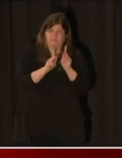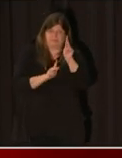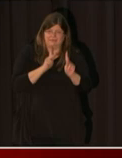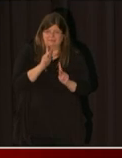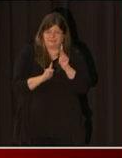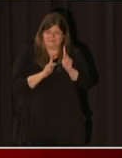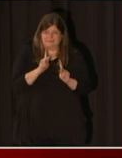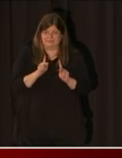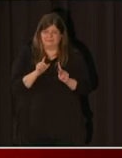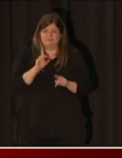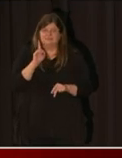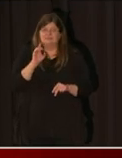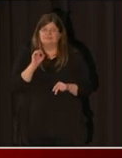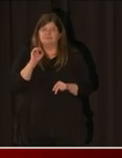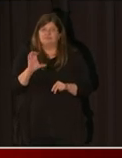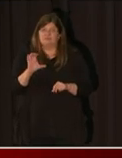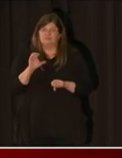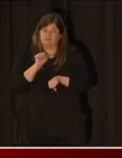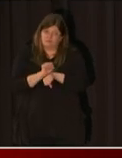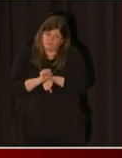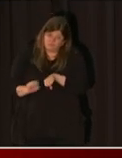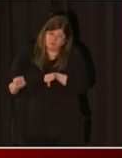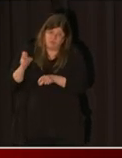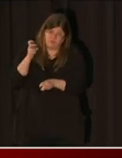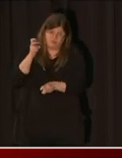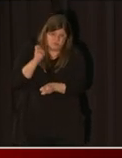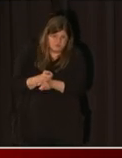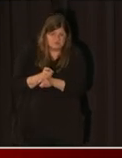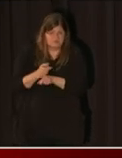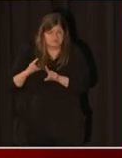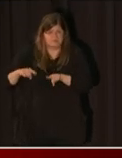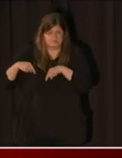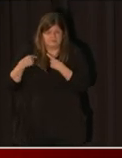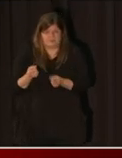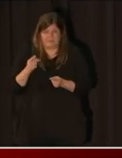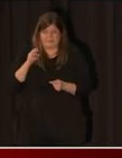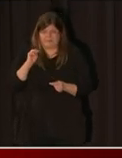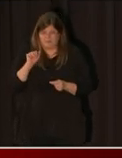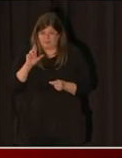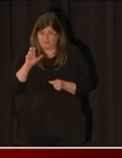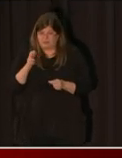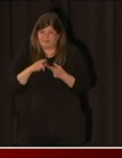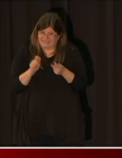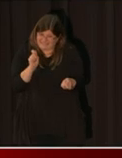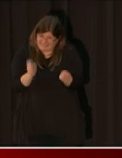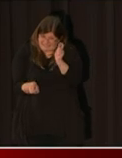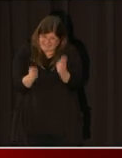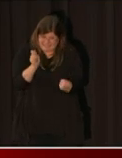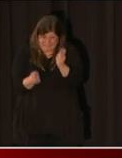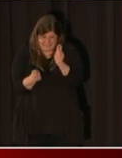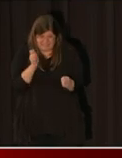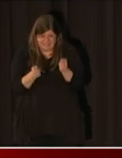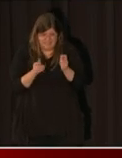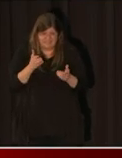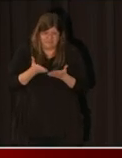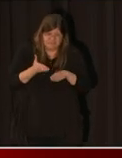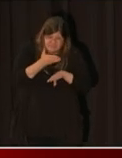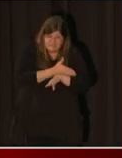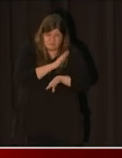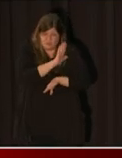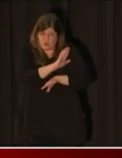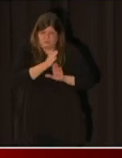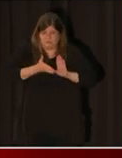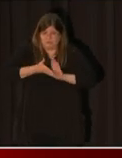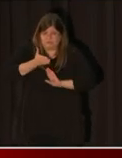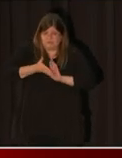been working diligently since March to modify and continuously improve those operations. Some fixes from the